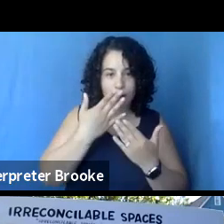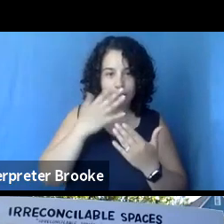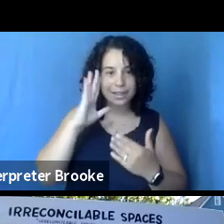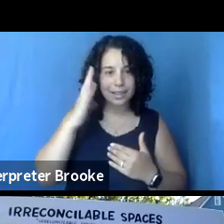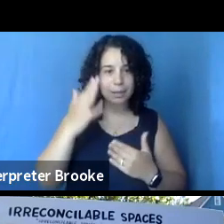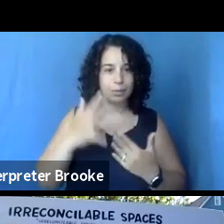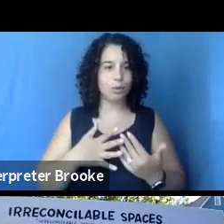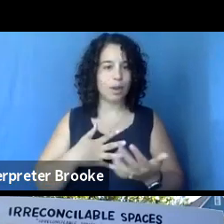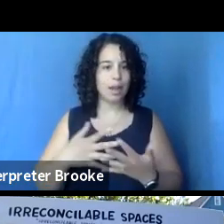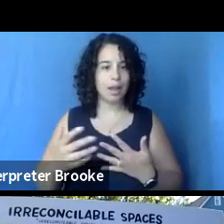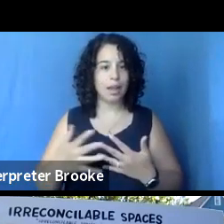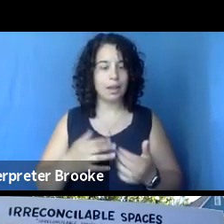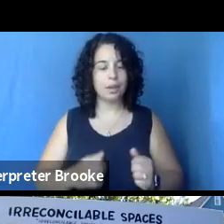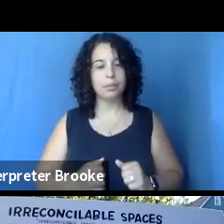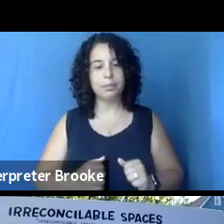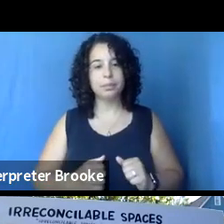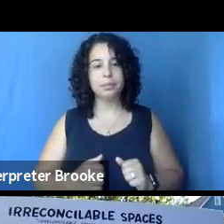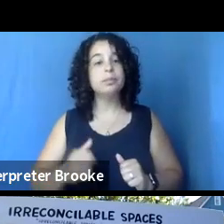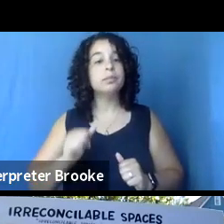I'm white with,